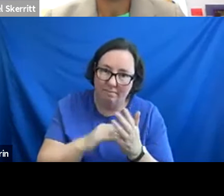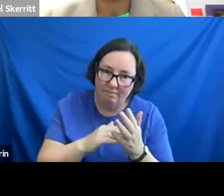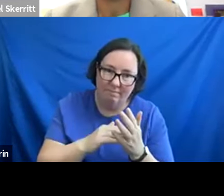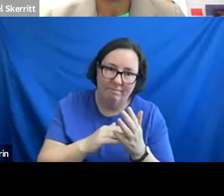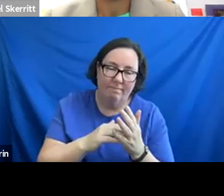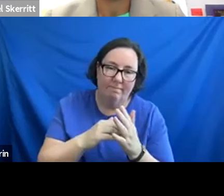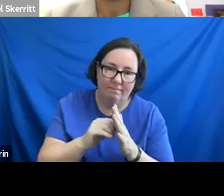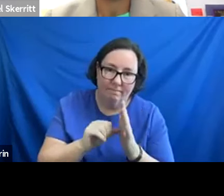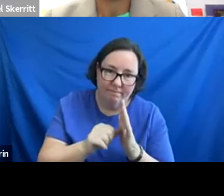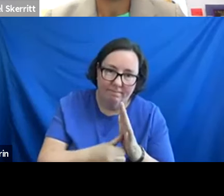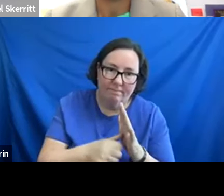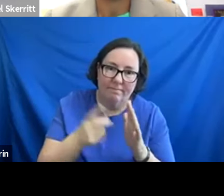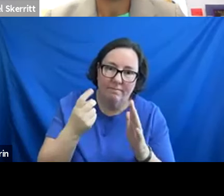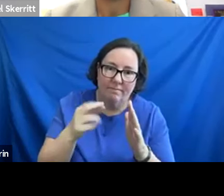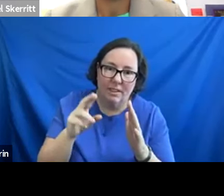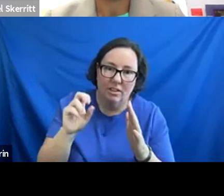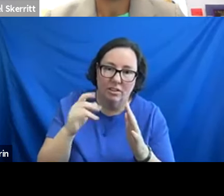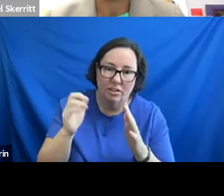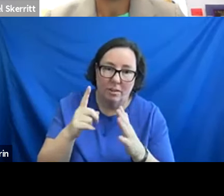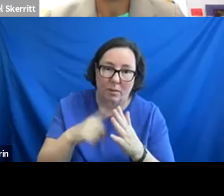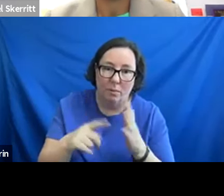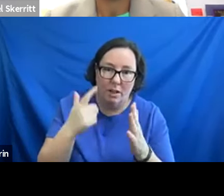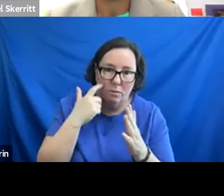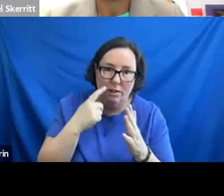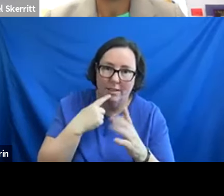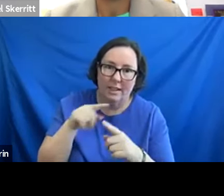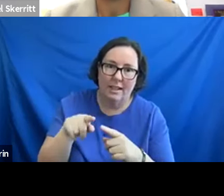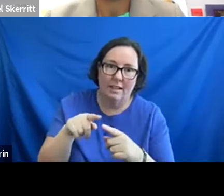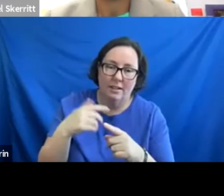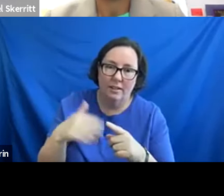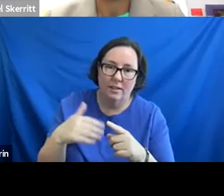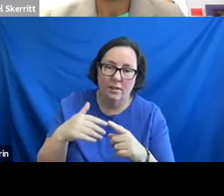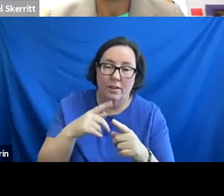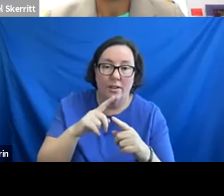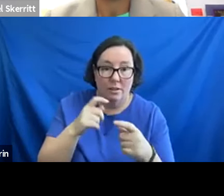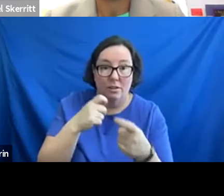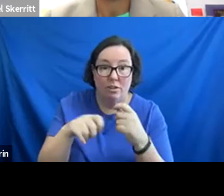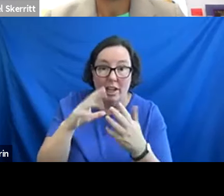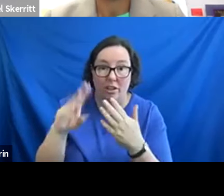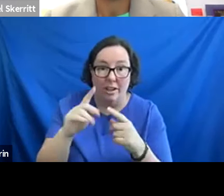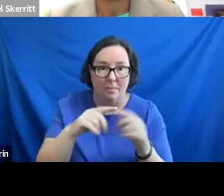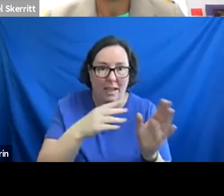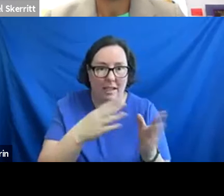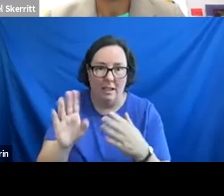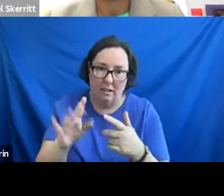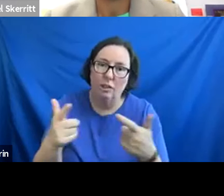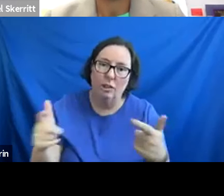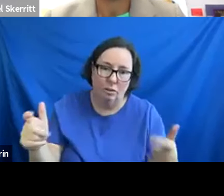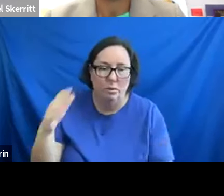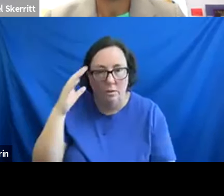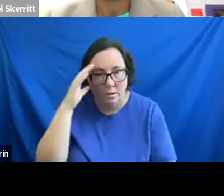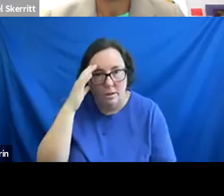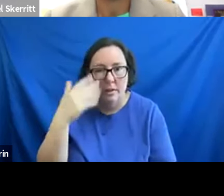reinforcing, Dr. Shepherd, what you have just said. But getting there is huge, as you well know.